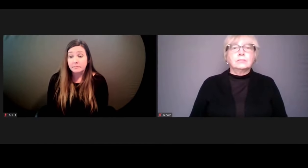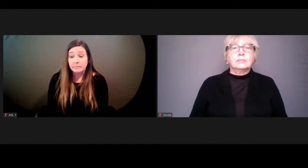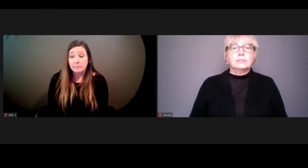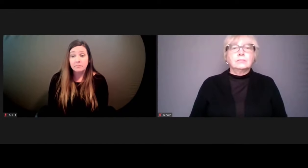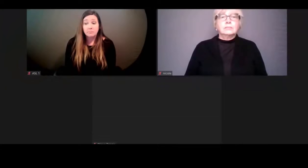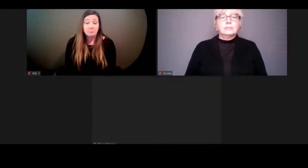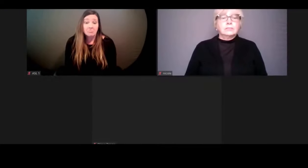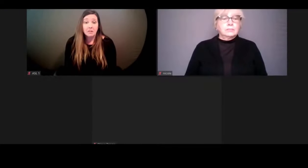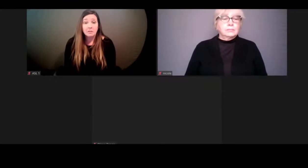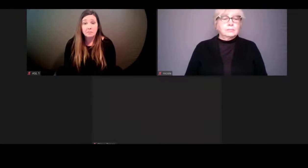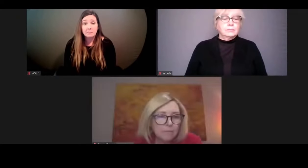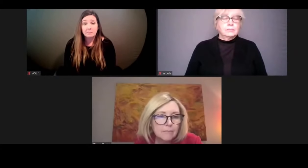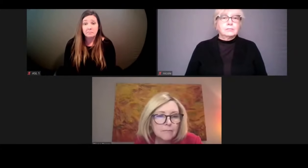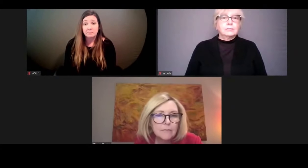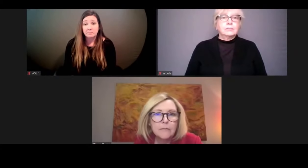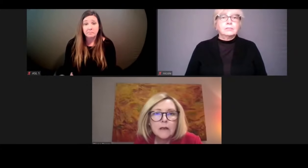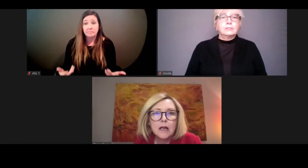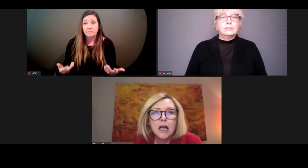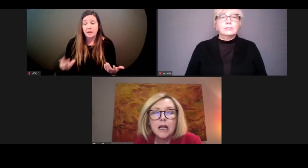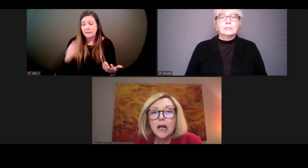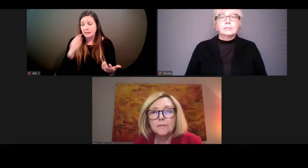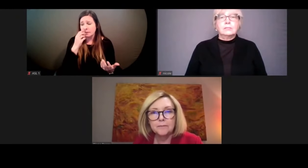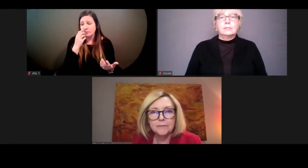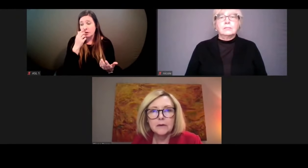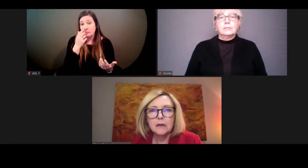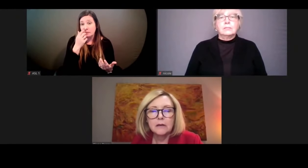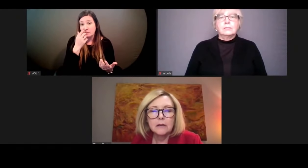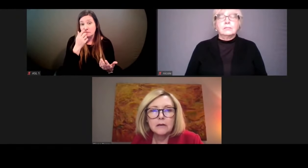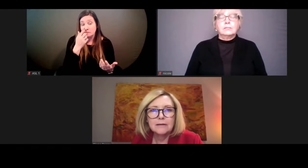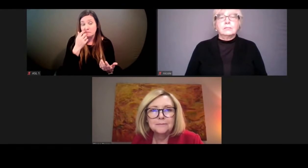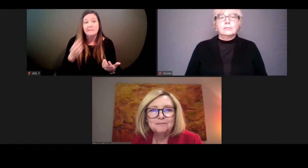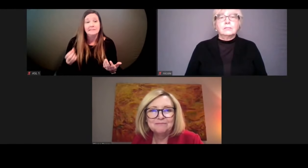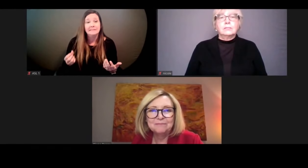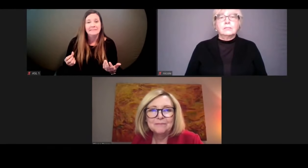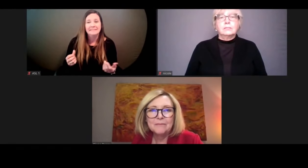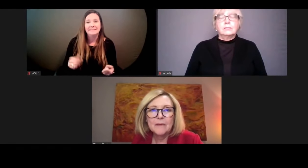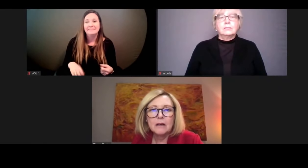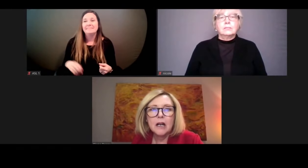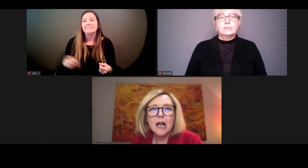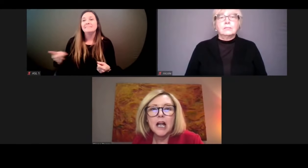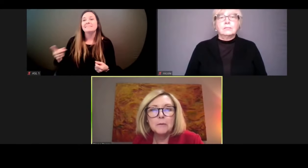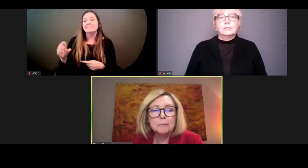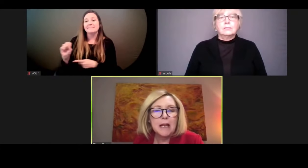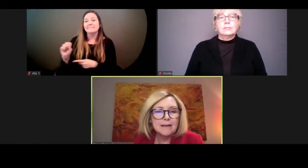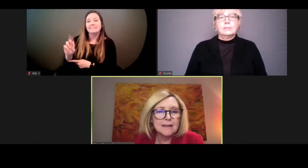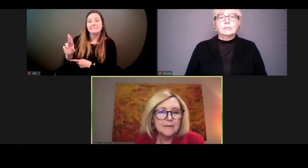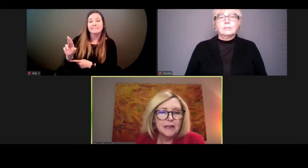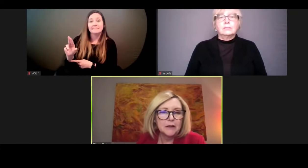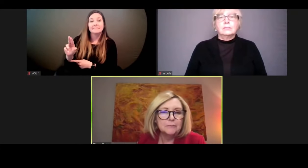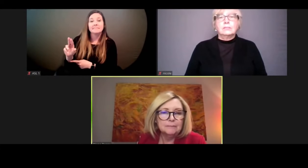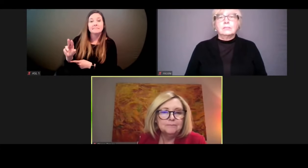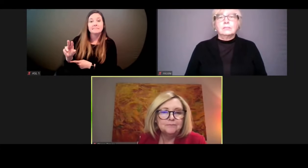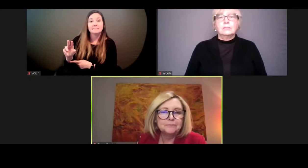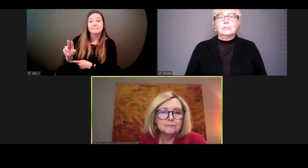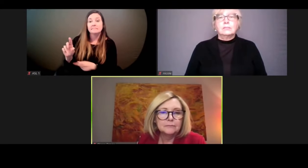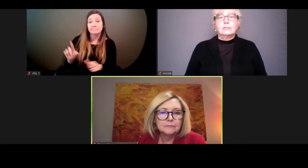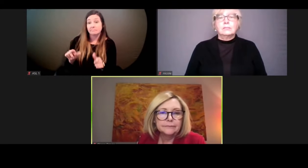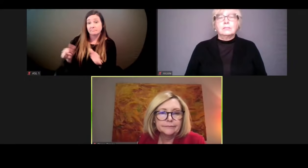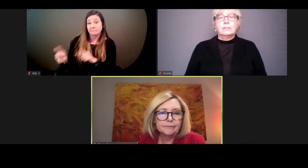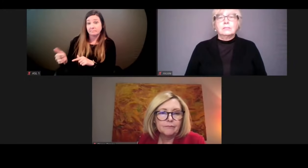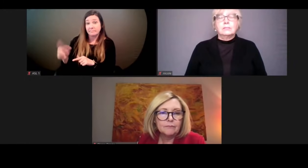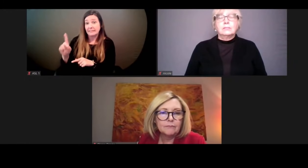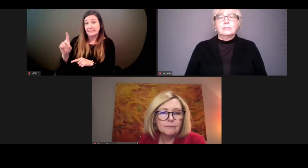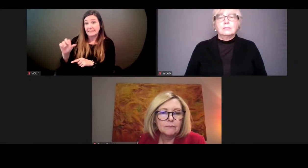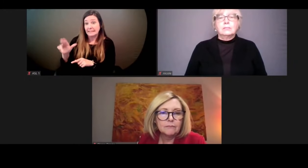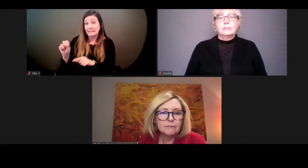Chair Deans, you're next on the list. I'm not sure if you wanted a question. If not, we'll go to Councillor Tierney. I will pass. Thank you. Okay. So it'll